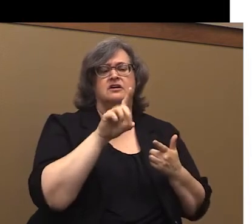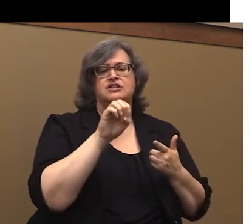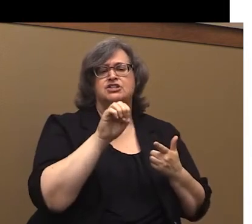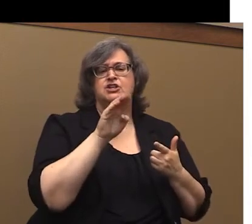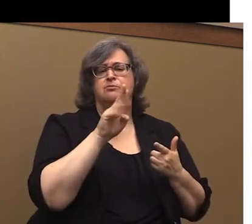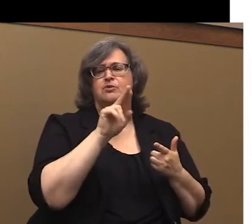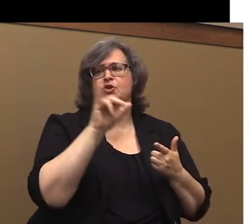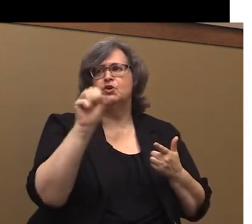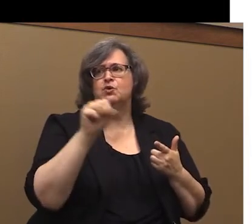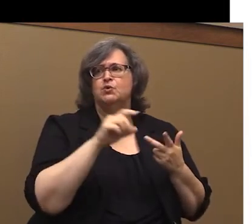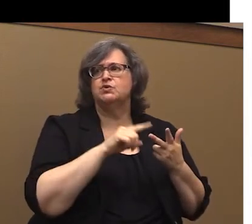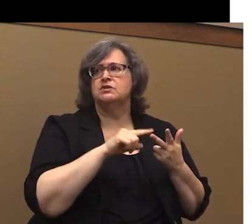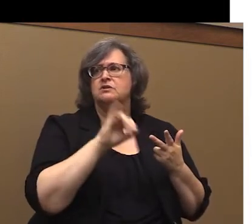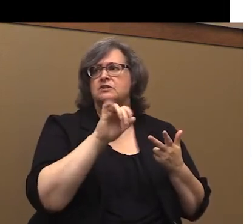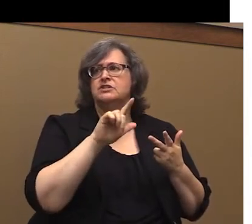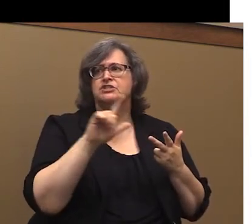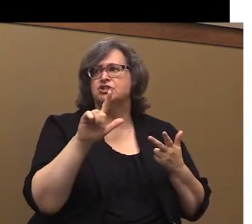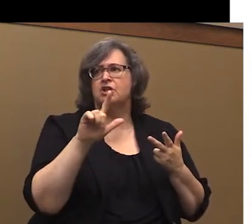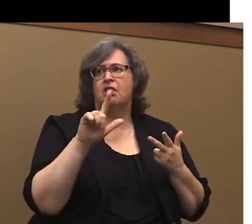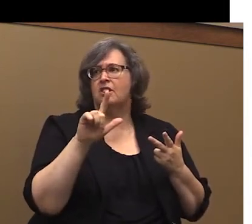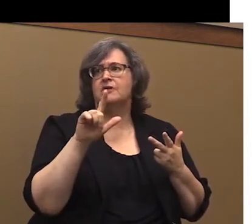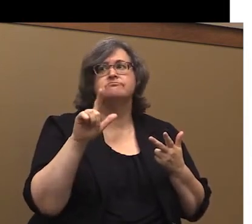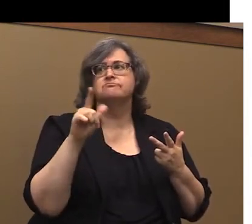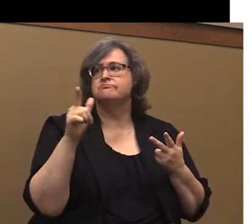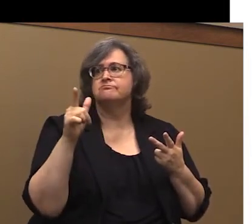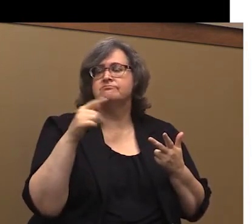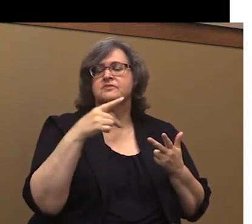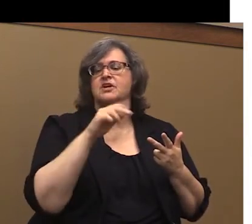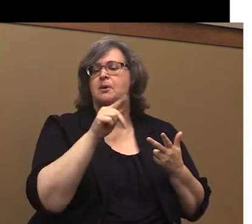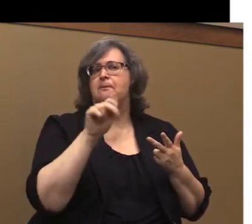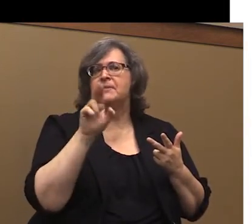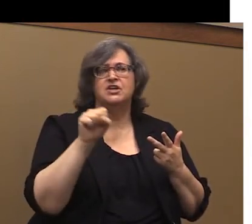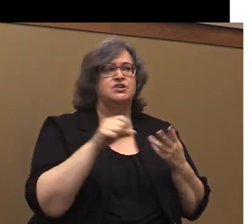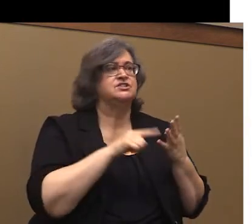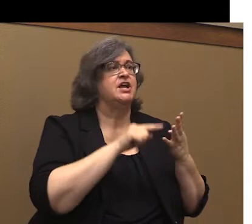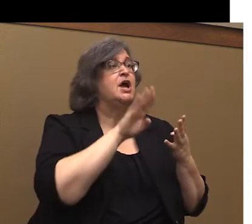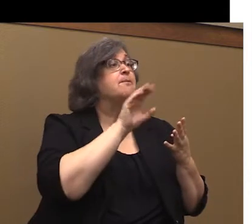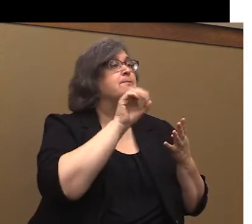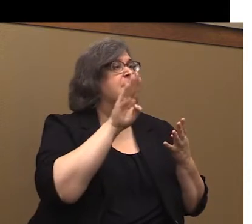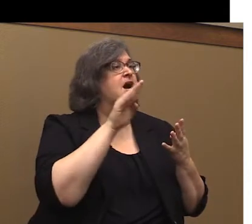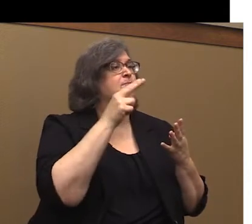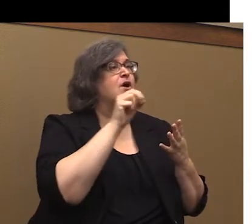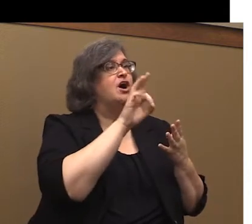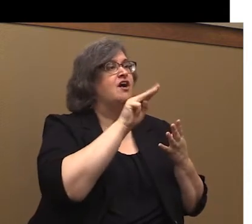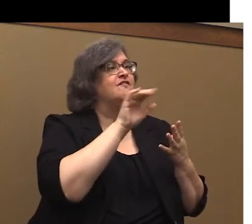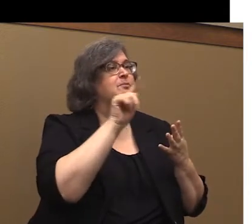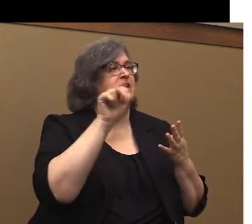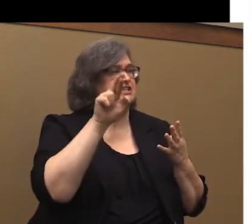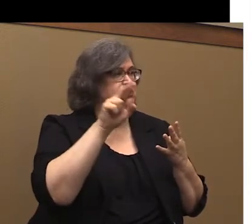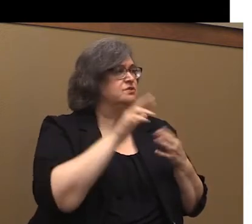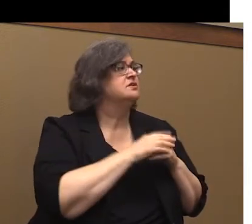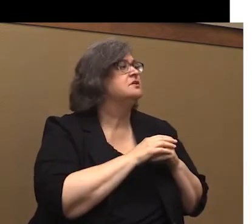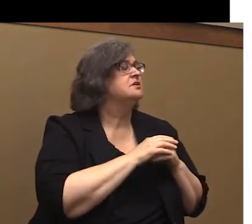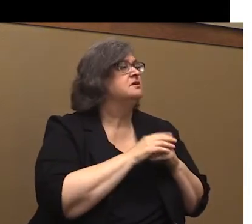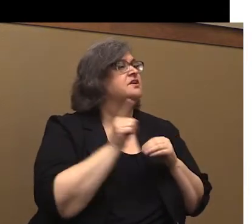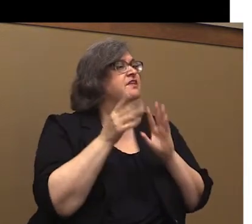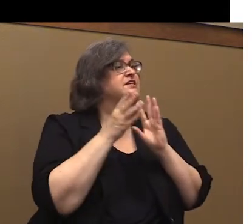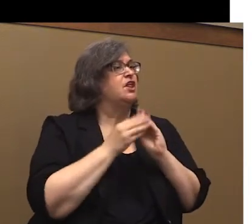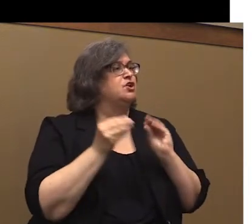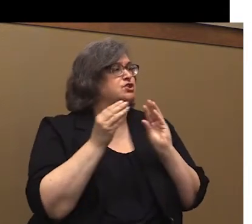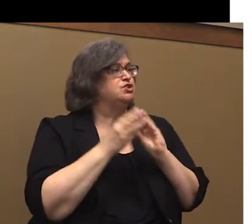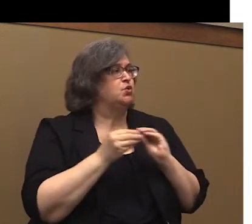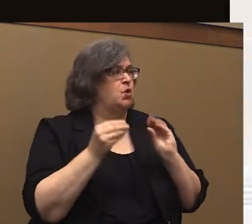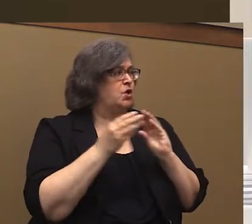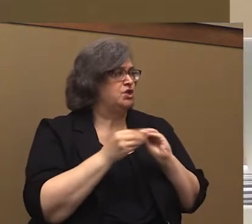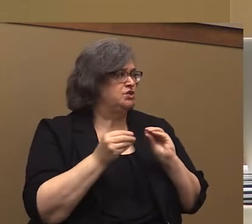Jill and Peter DeVries, and Bob Hofmeister. and they tell the story, a cupboard